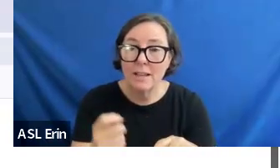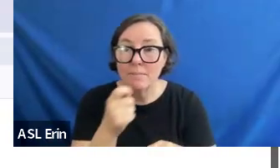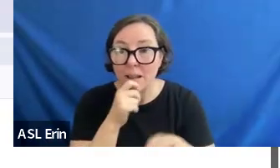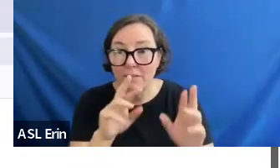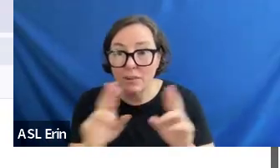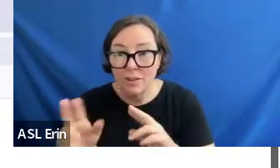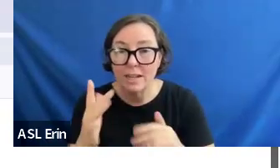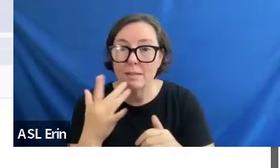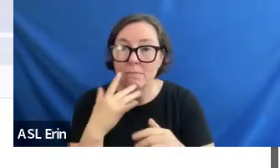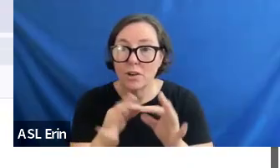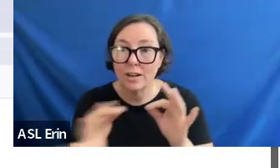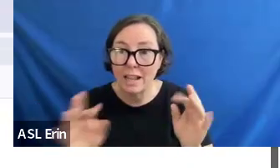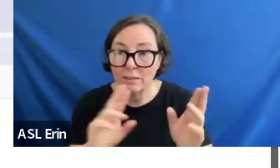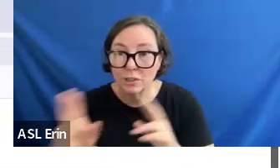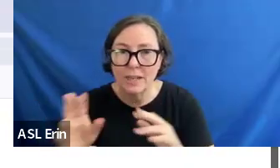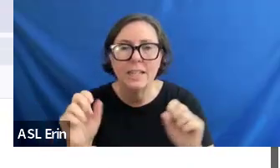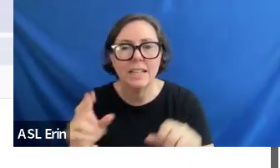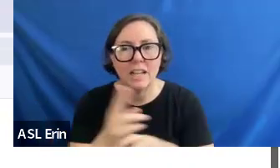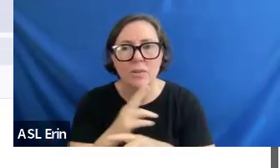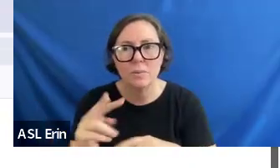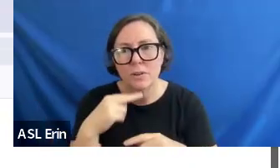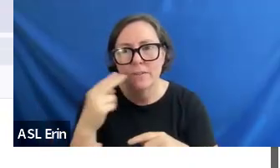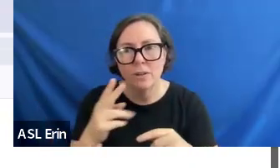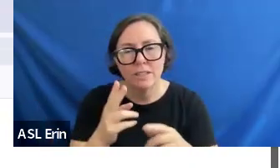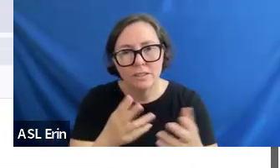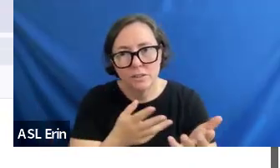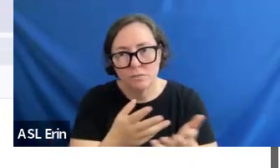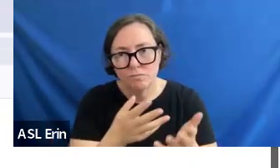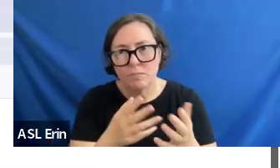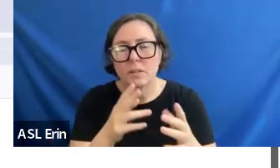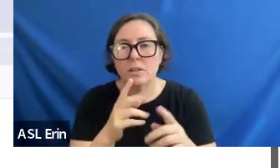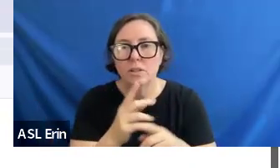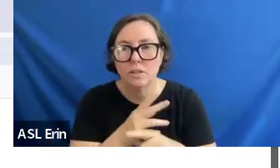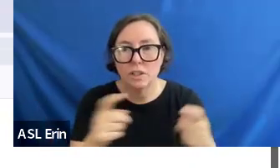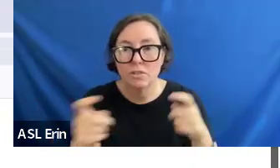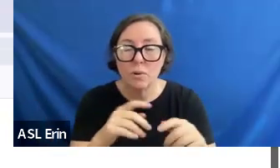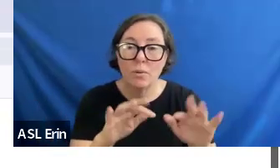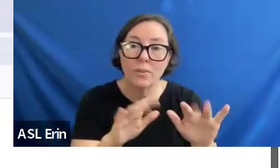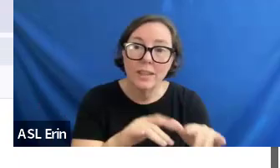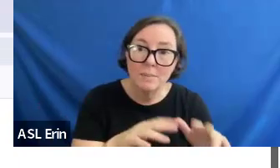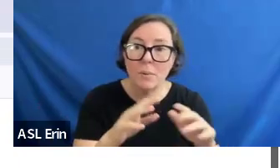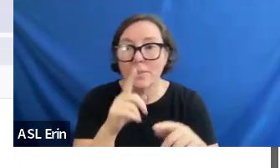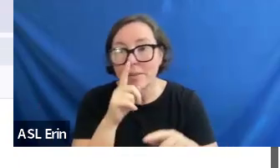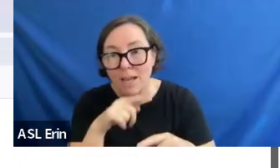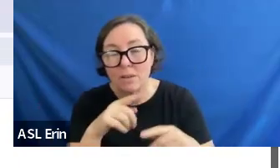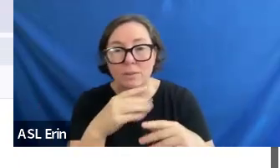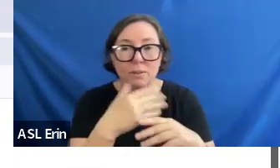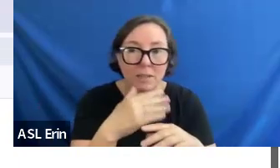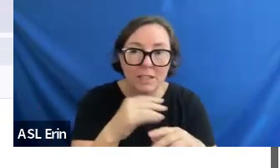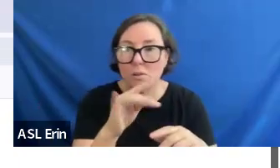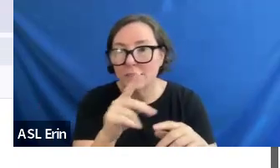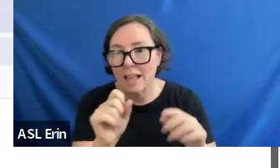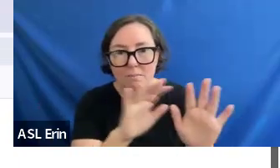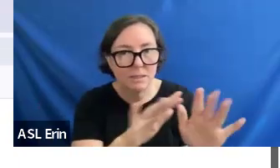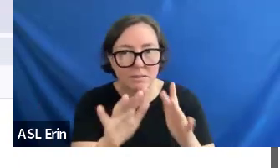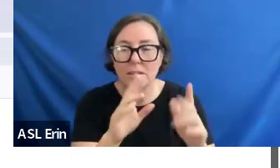language, you are ready to use your voice to work with Windows and apps, the mouse, the keyboard, and items on the screen.